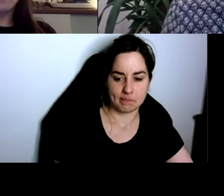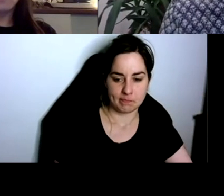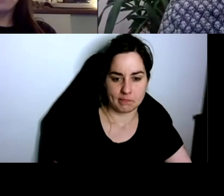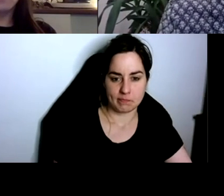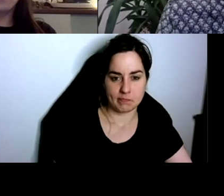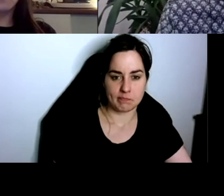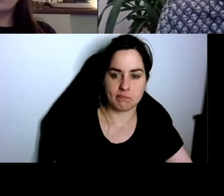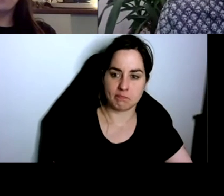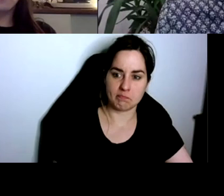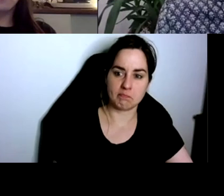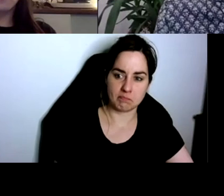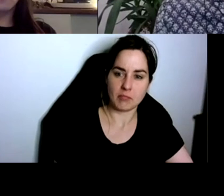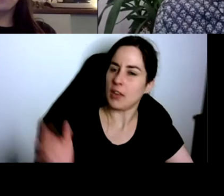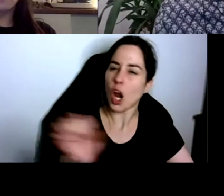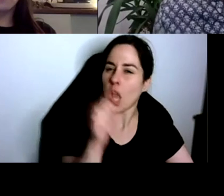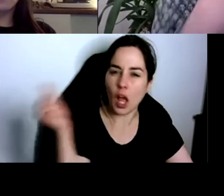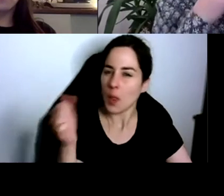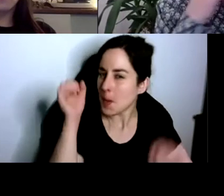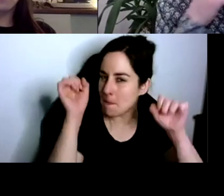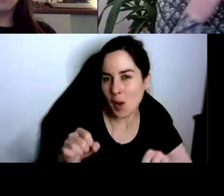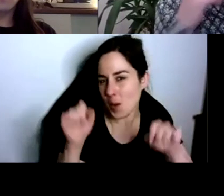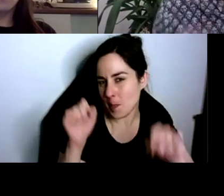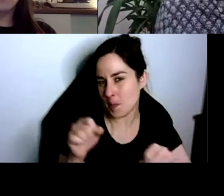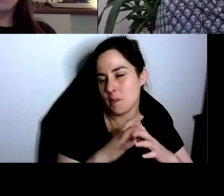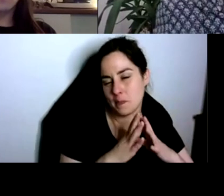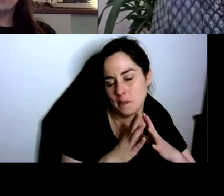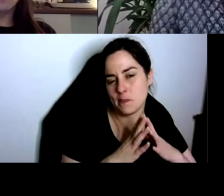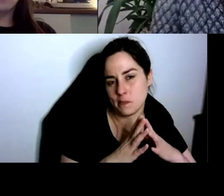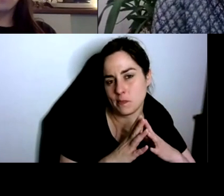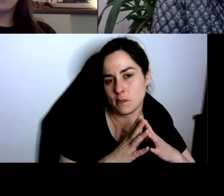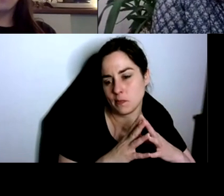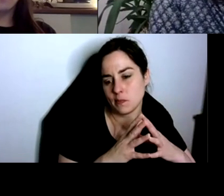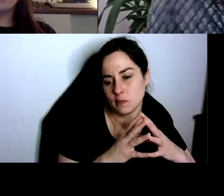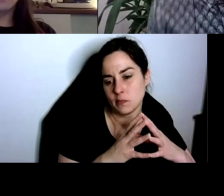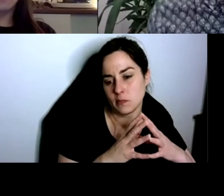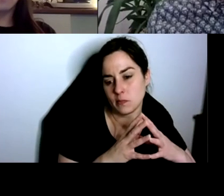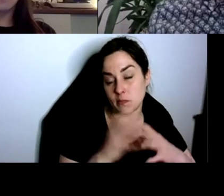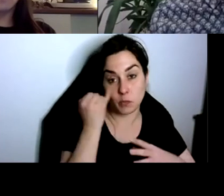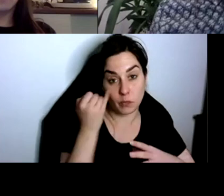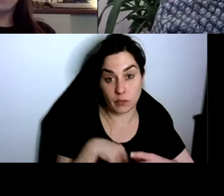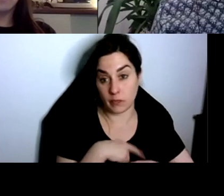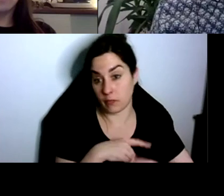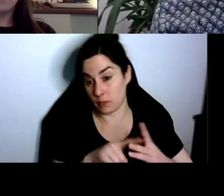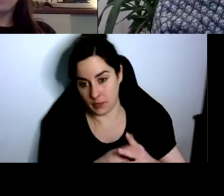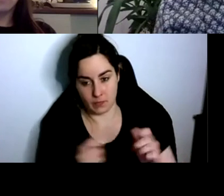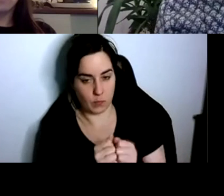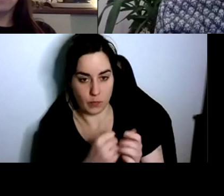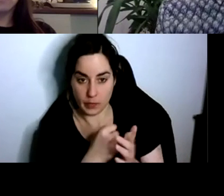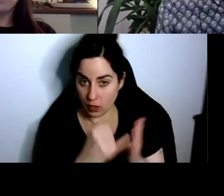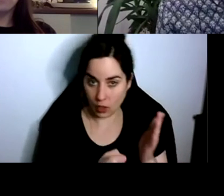there are other possibilities. And if we start with, you know, what artists need and what sort of work